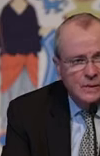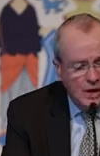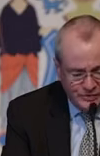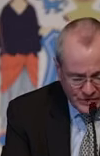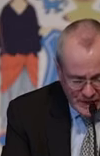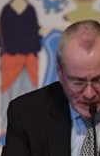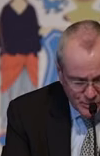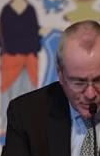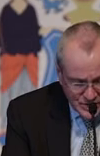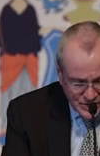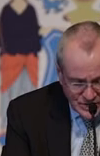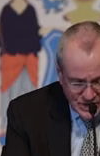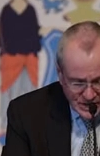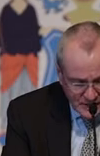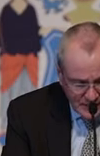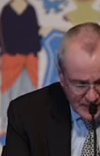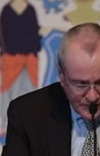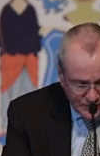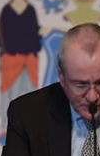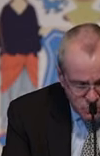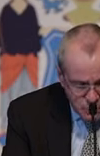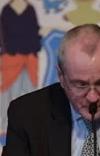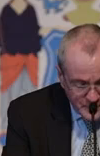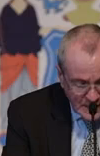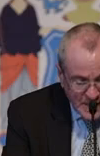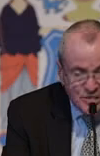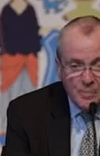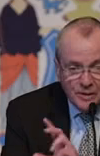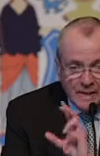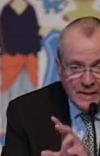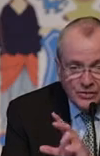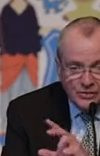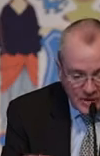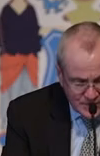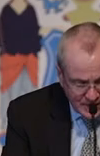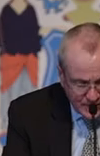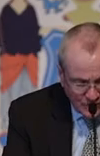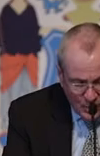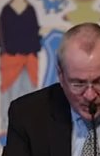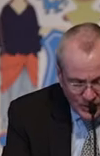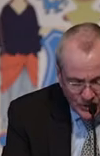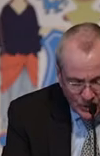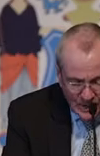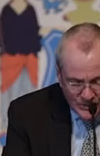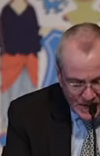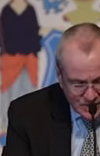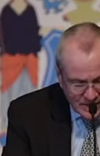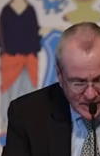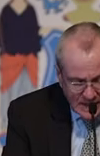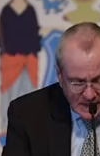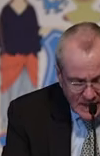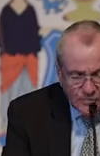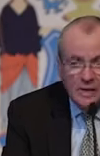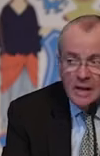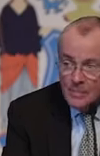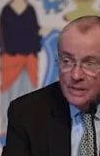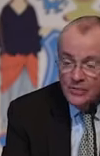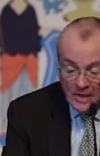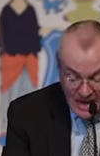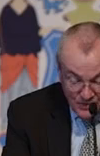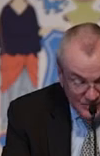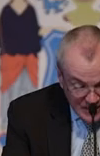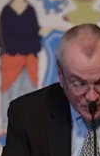4,753 lost precious lives. Separately, and as a subset of this, I want to note that we have tested I'm